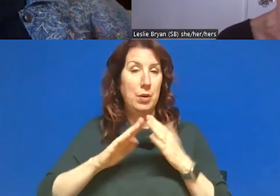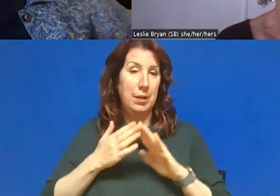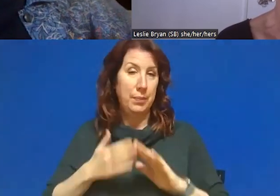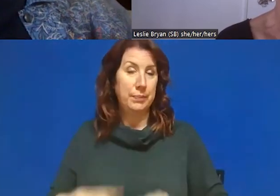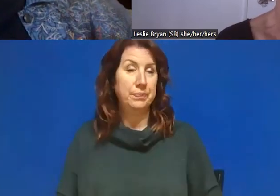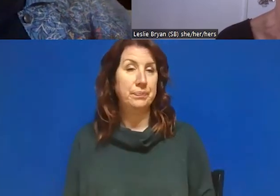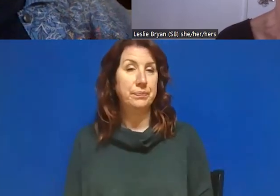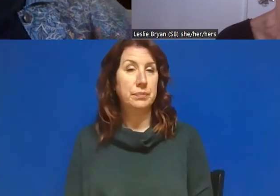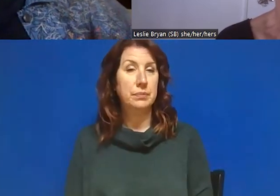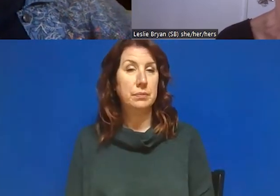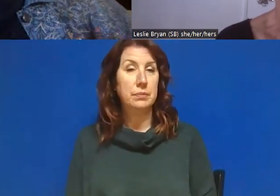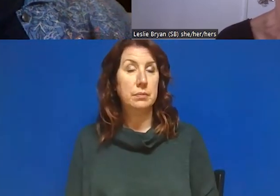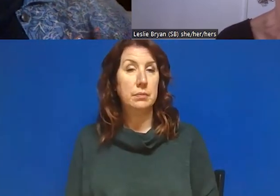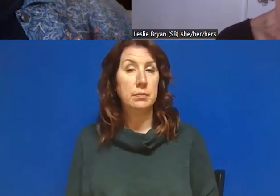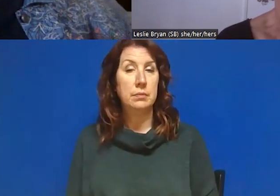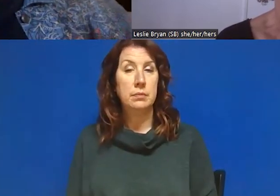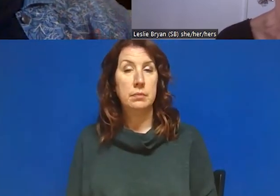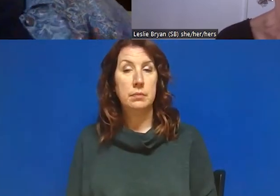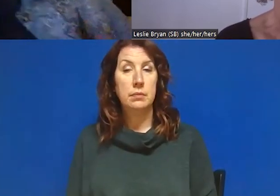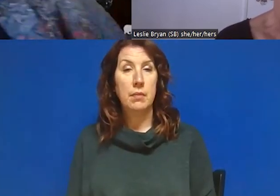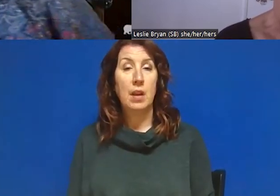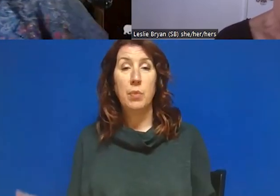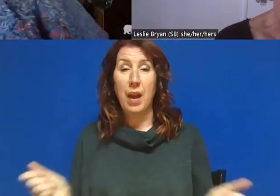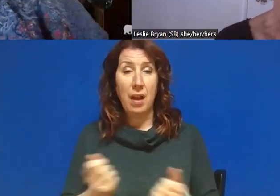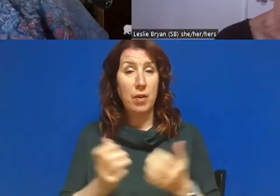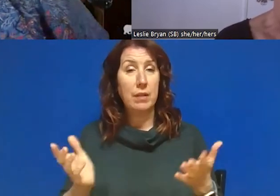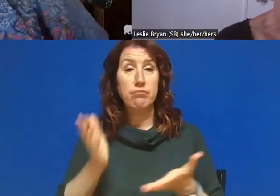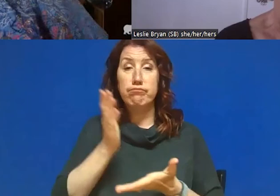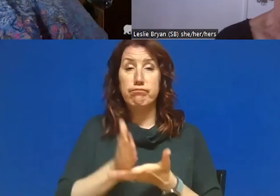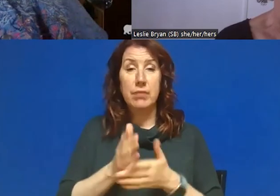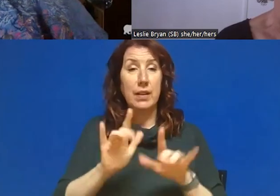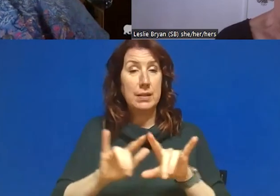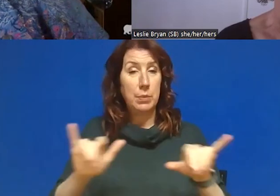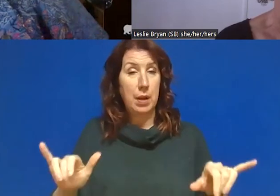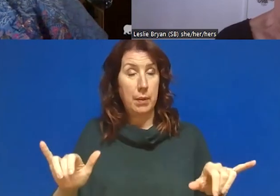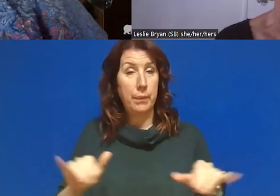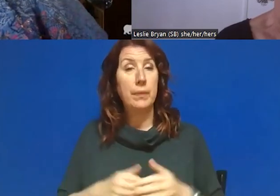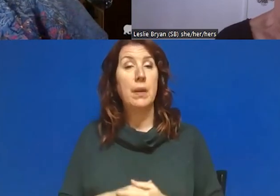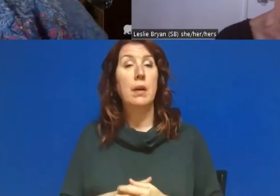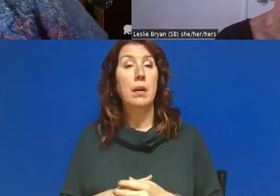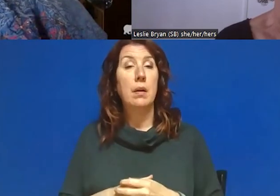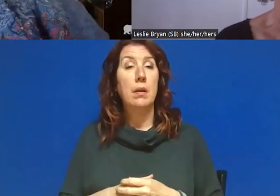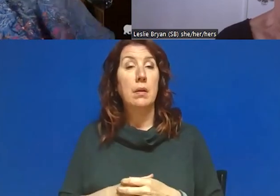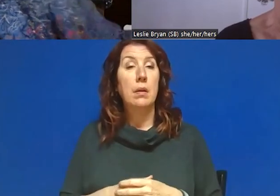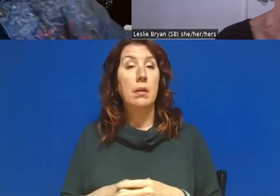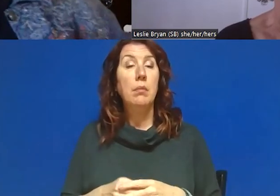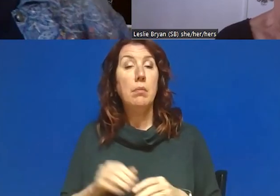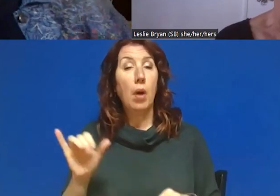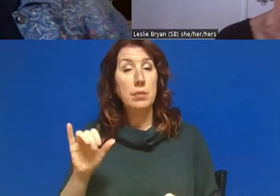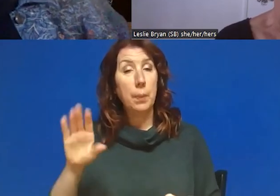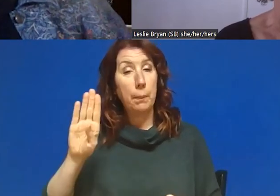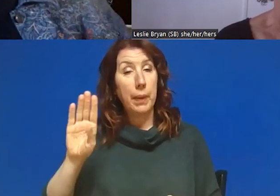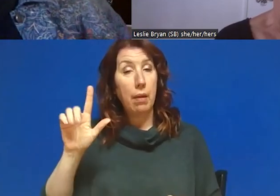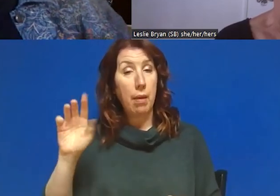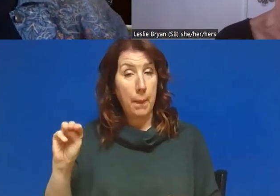So yeah, like it's everything kind of stopped at the same time. And then on top of that, you have like the Black Lives